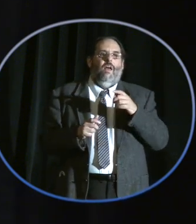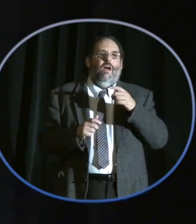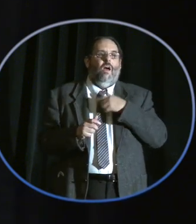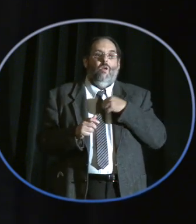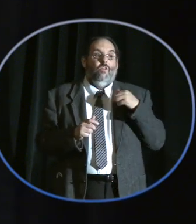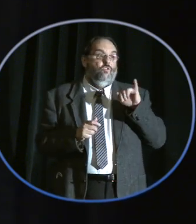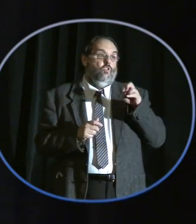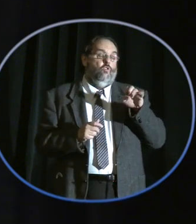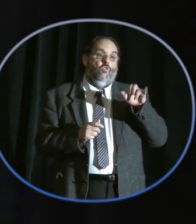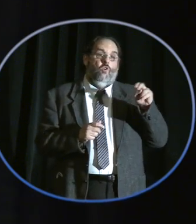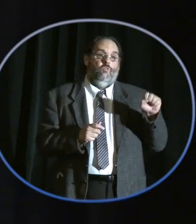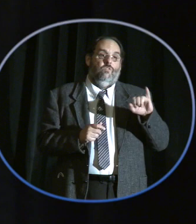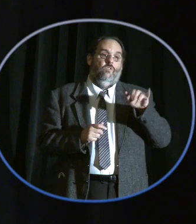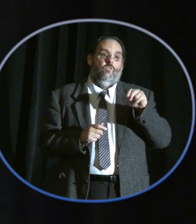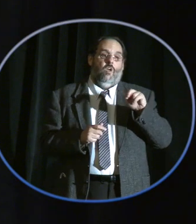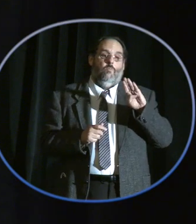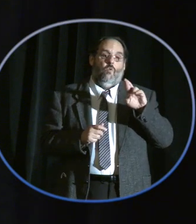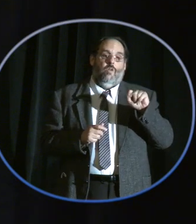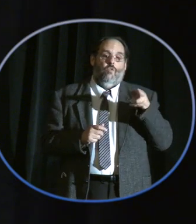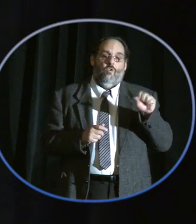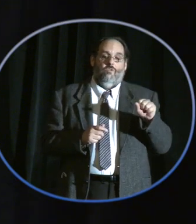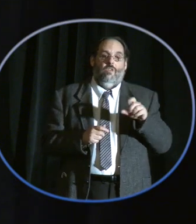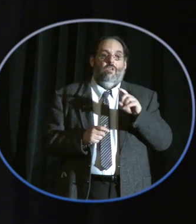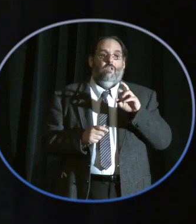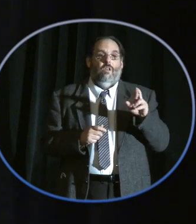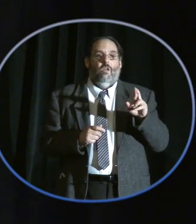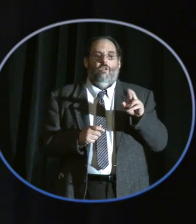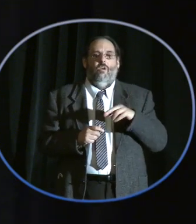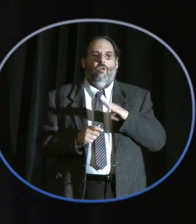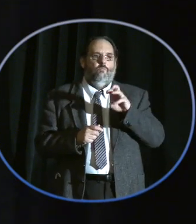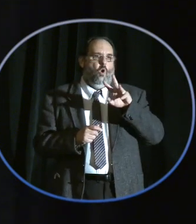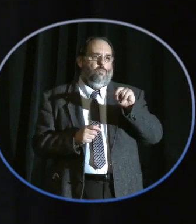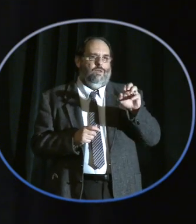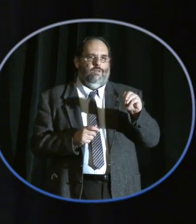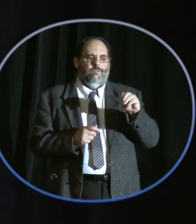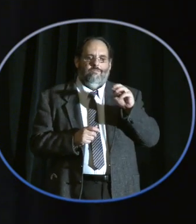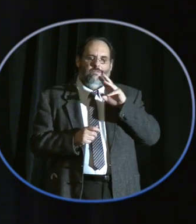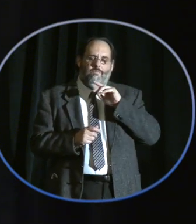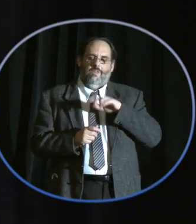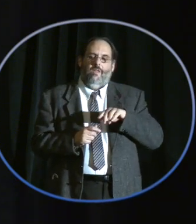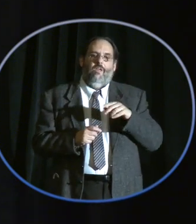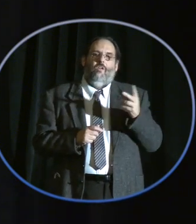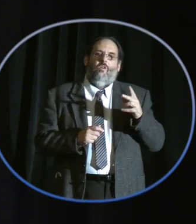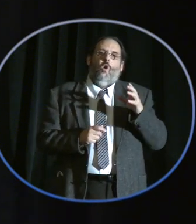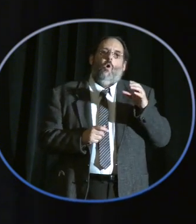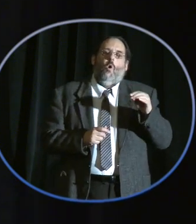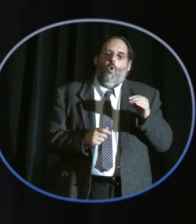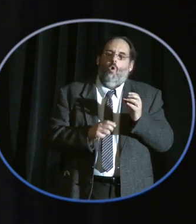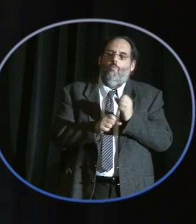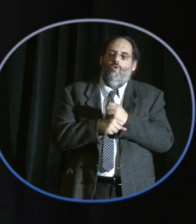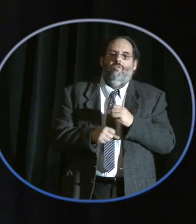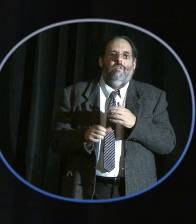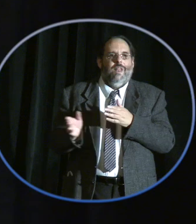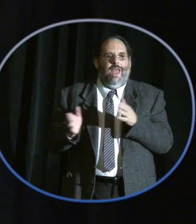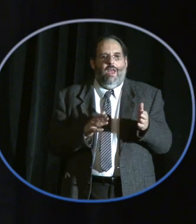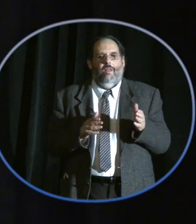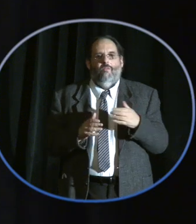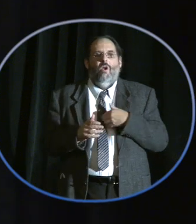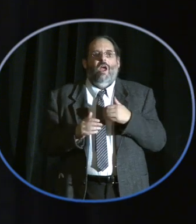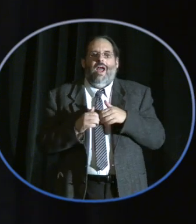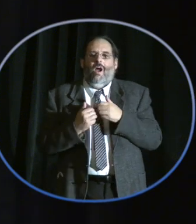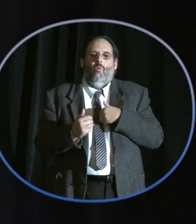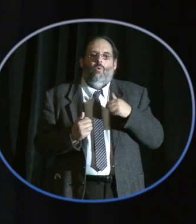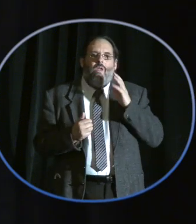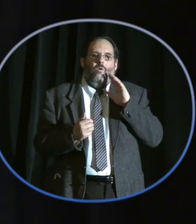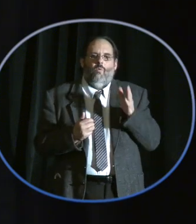Joe Jones and John Brothers and Dr. Bunley, who I'll get to in a second, to co-produce a plan for how